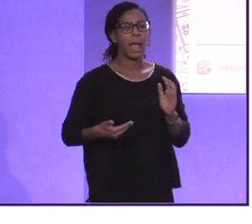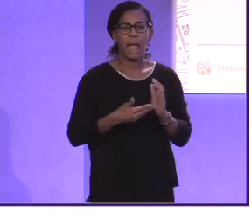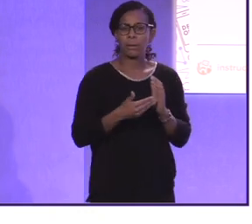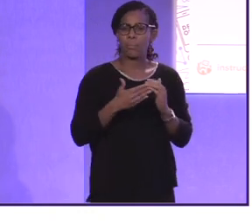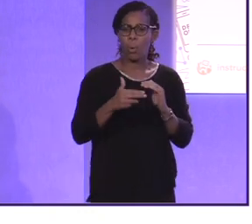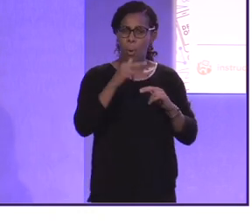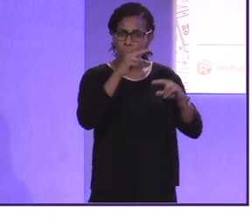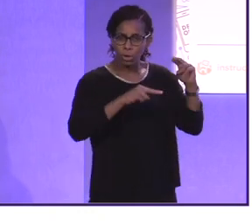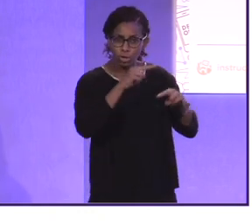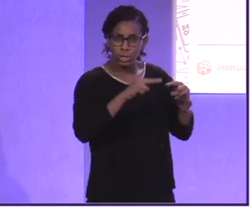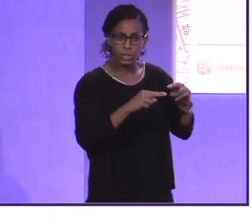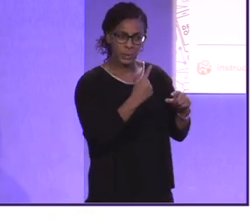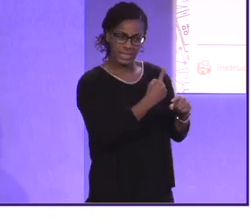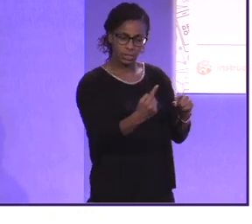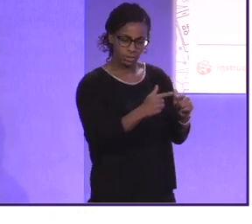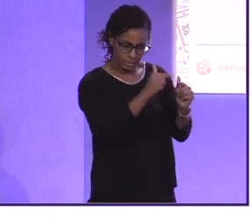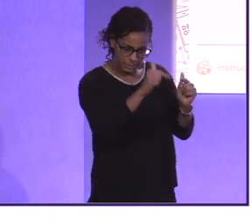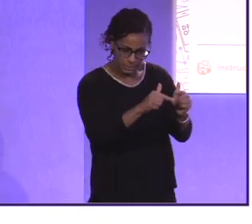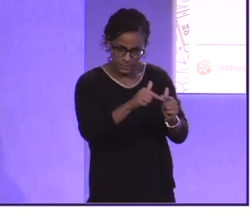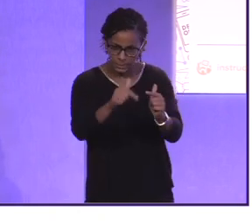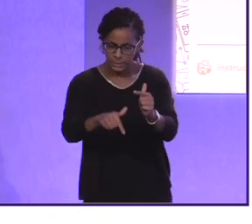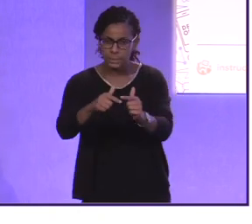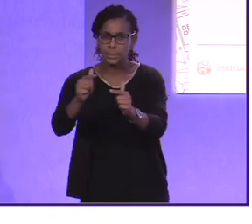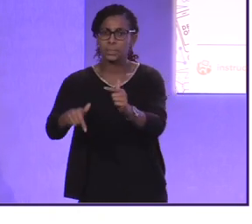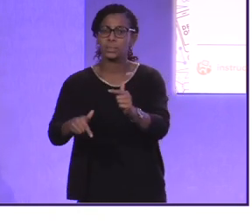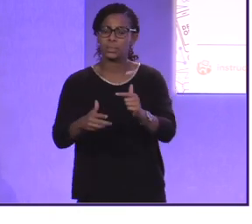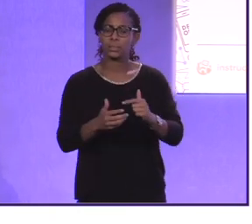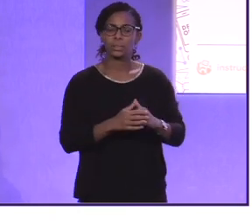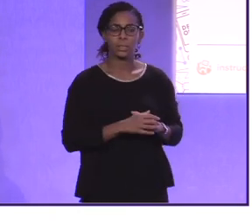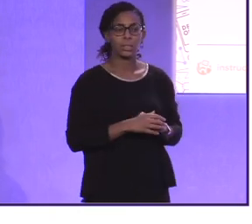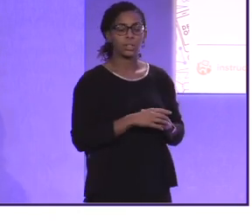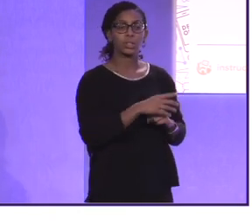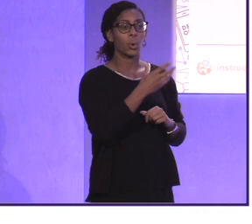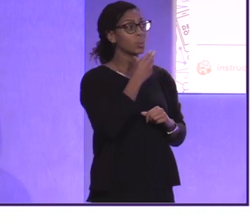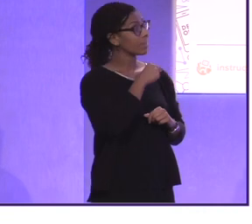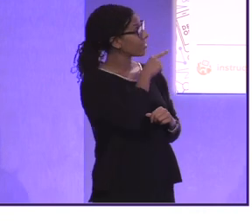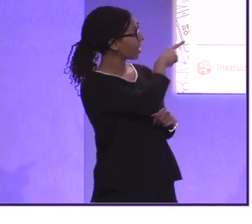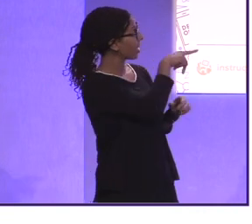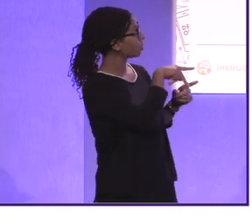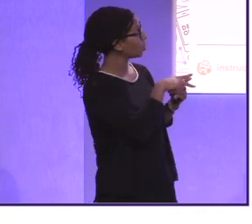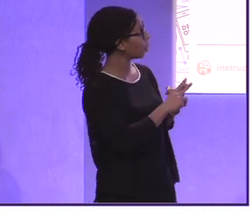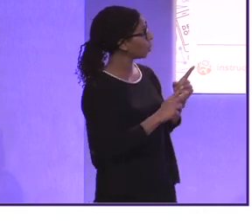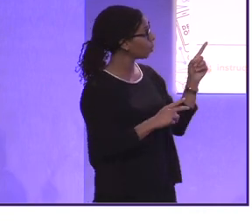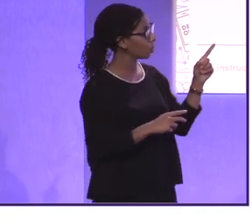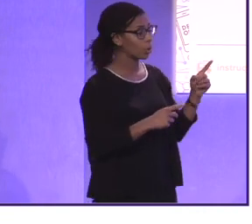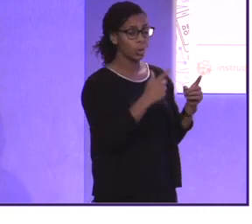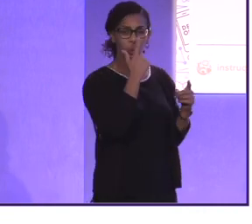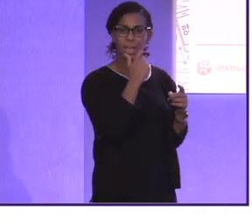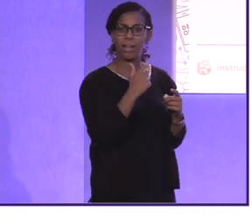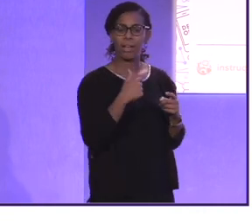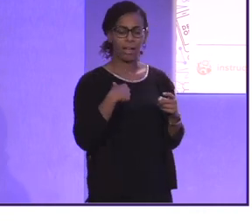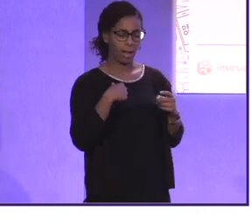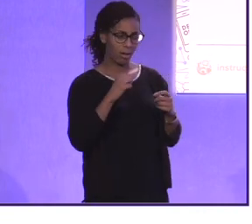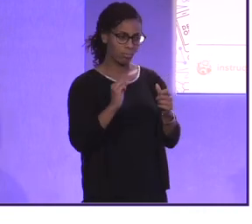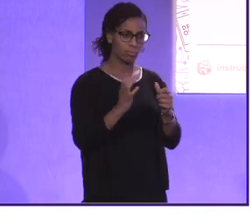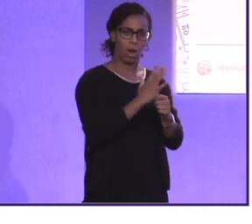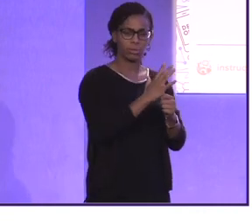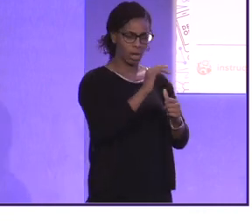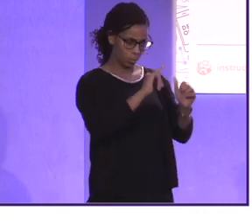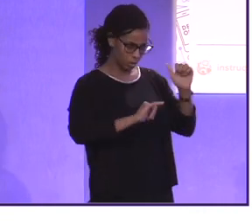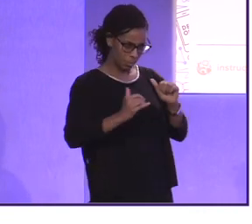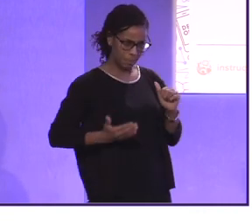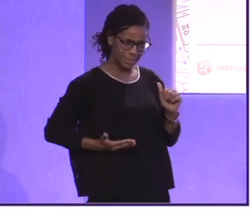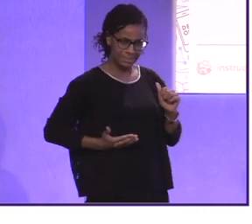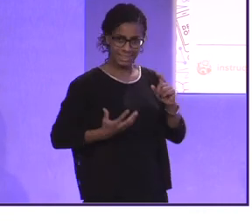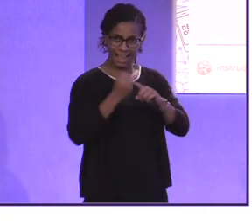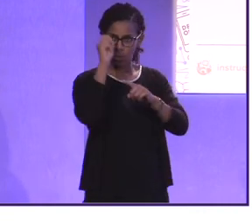that's maybe where we start to scale up the production environment a lot more. So by using a tool like this, we can actually prioritize different business outcomes, and we can